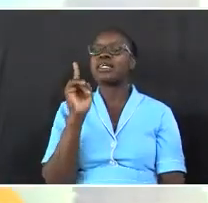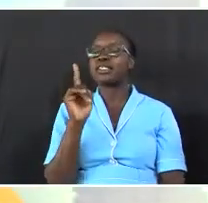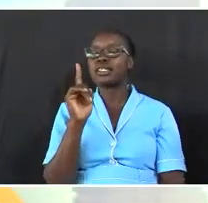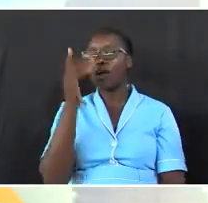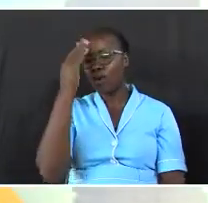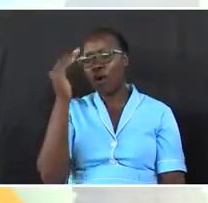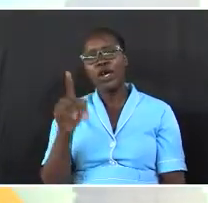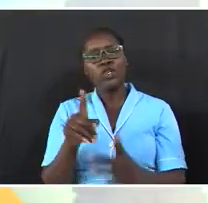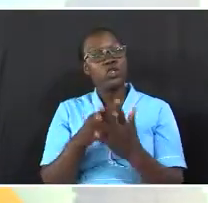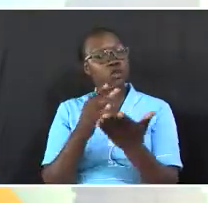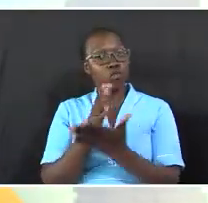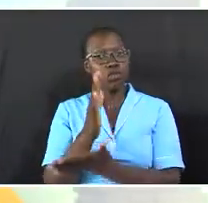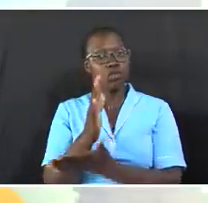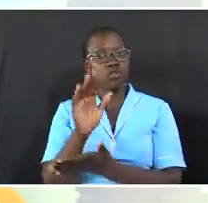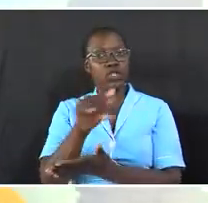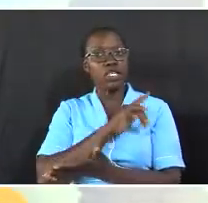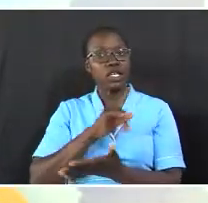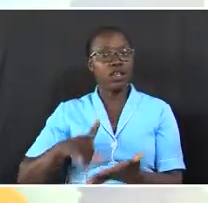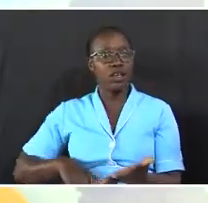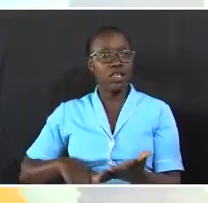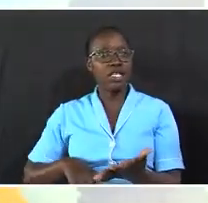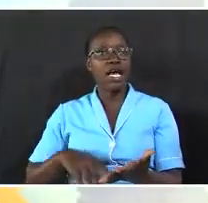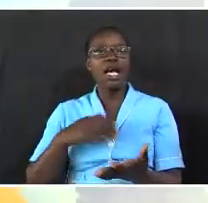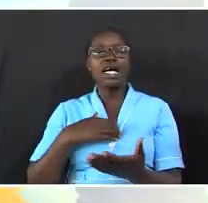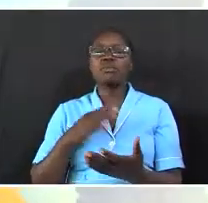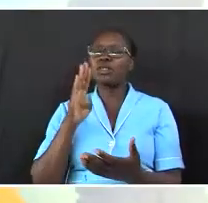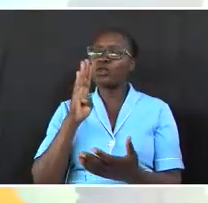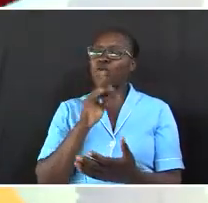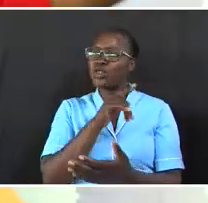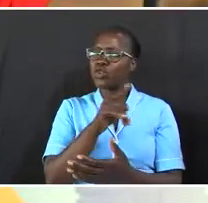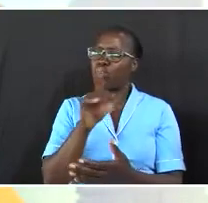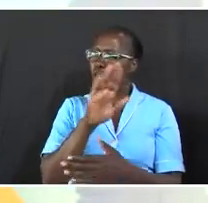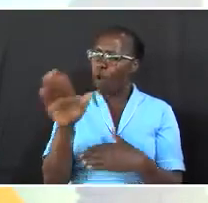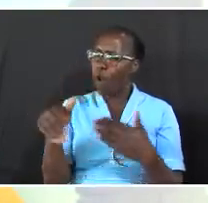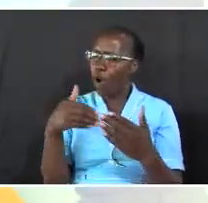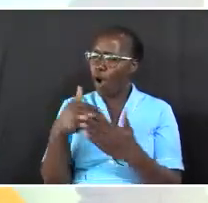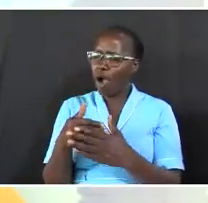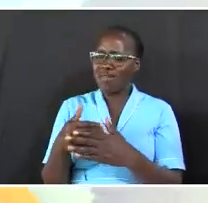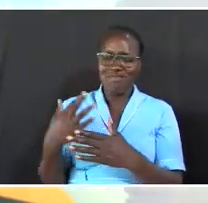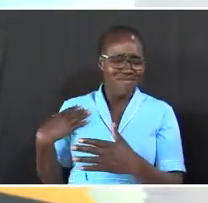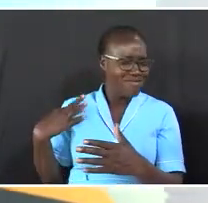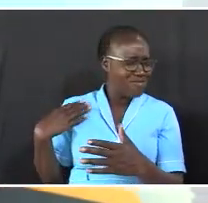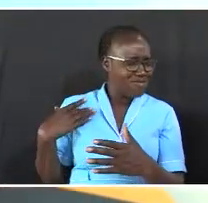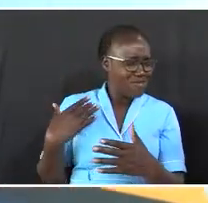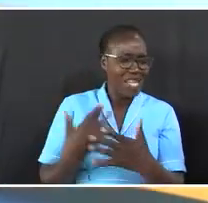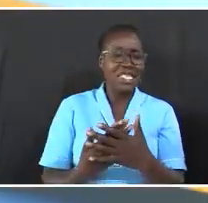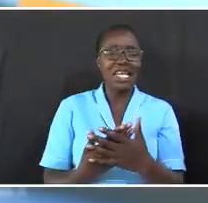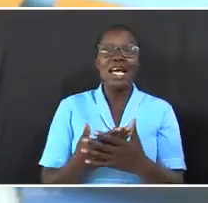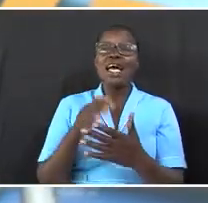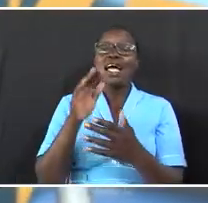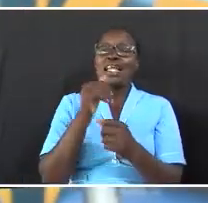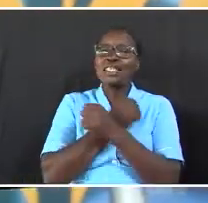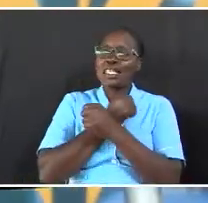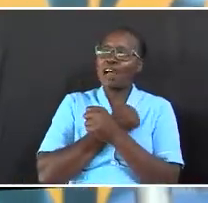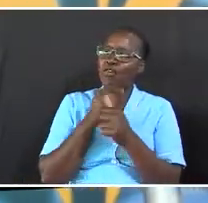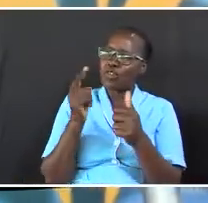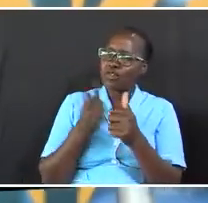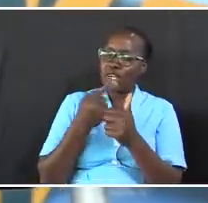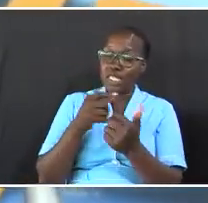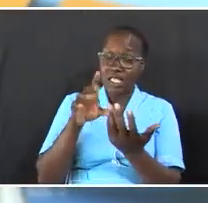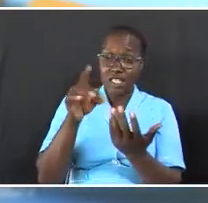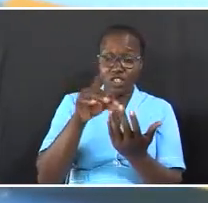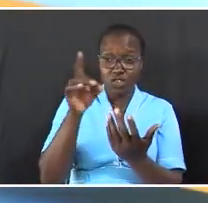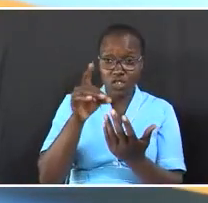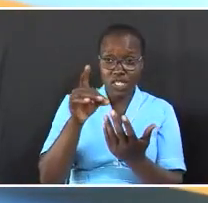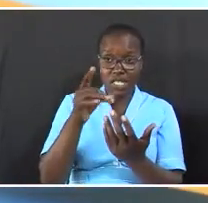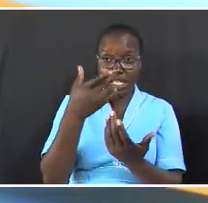Because you will start to prove that the Lord has been with you all this time. And his love preceded even the choices that even